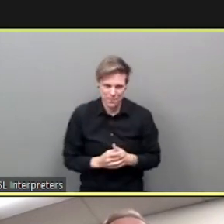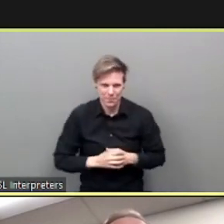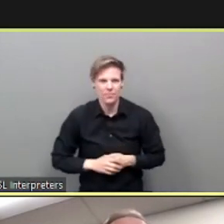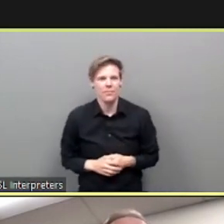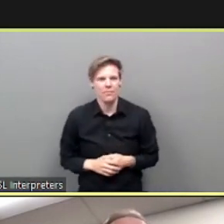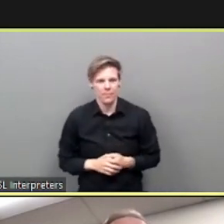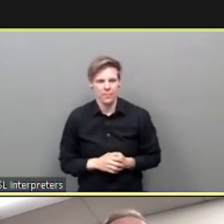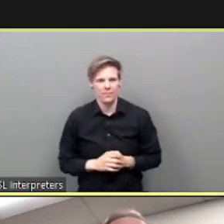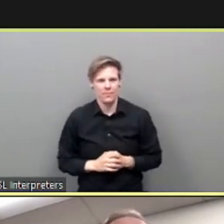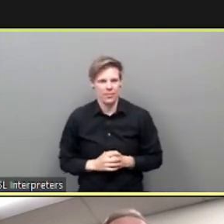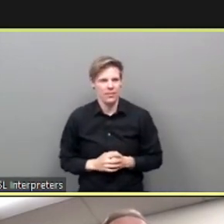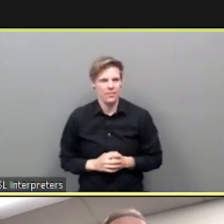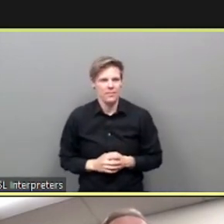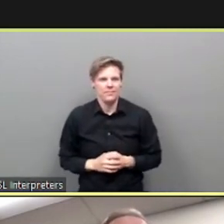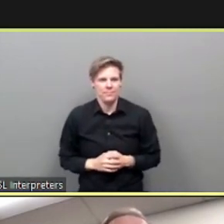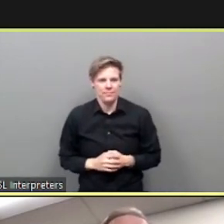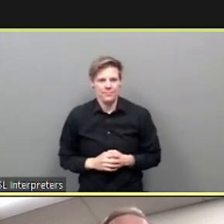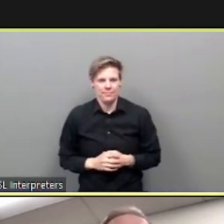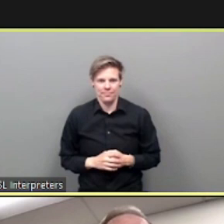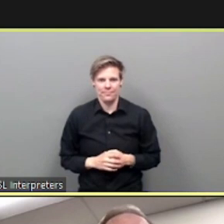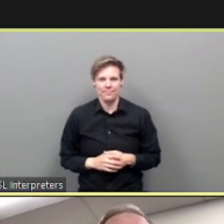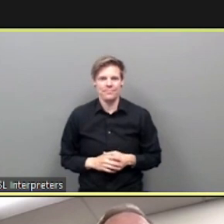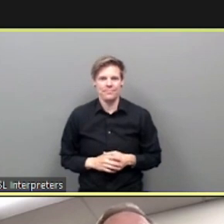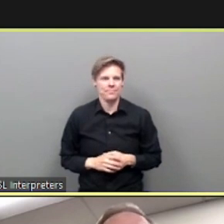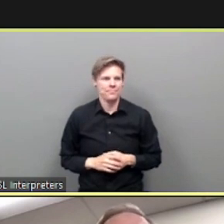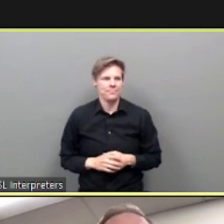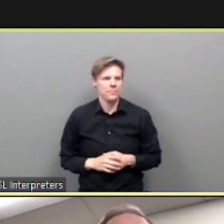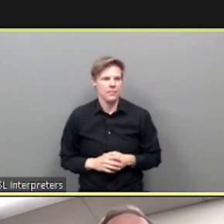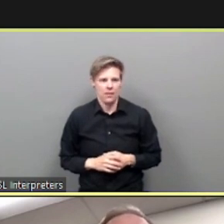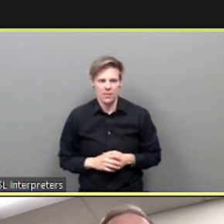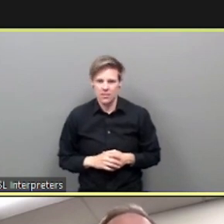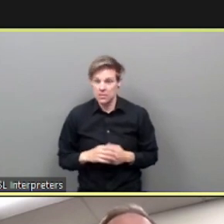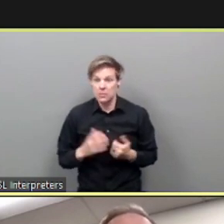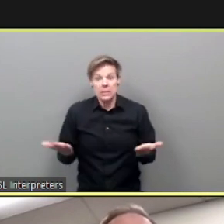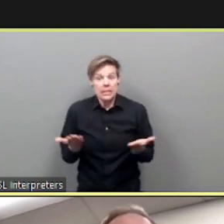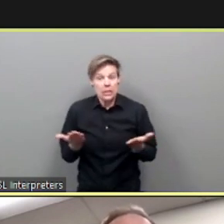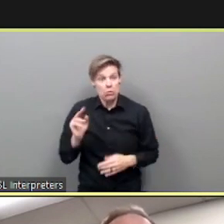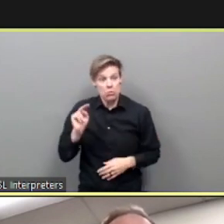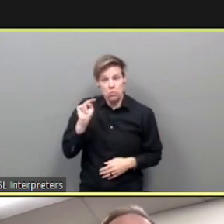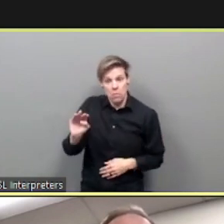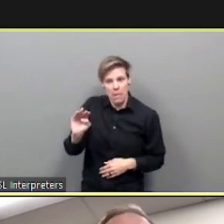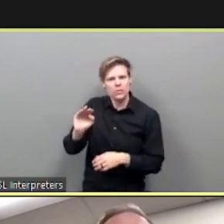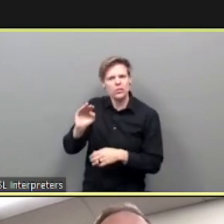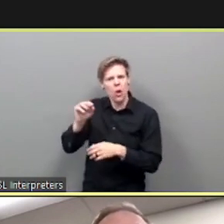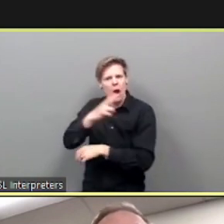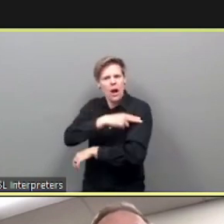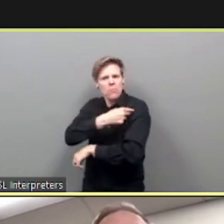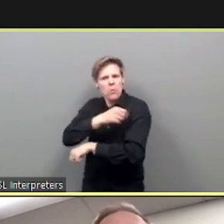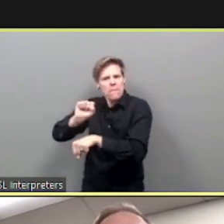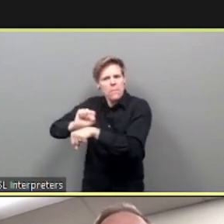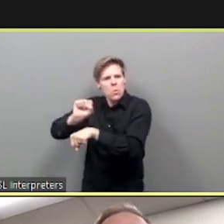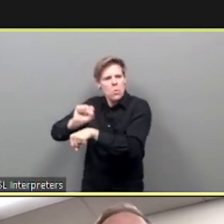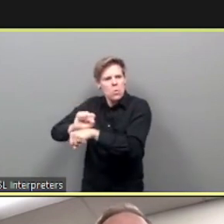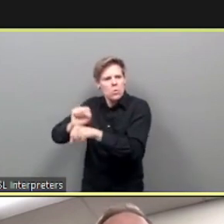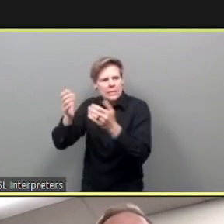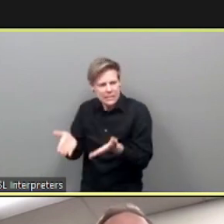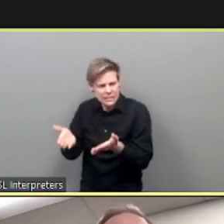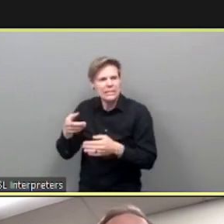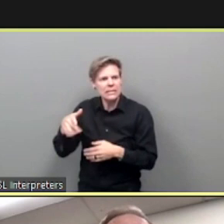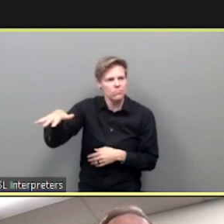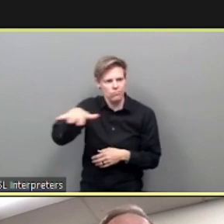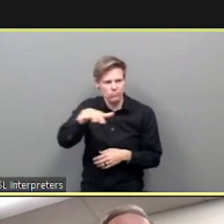Okay, New Mexico hospital employee vaccination rates. I don't know if I can get some help from